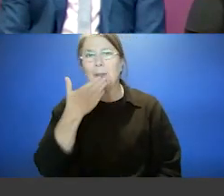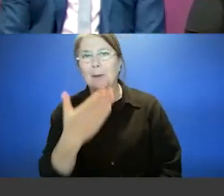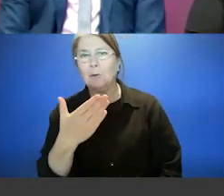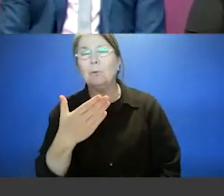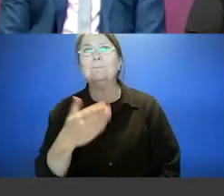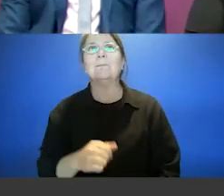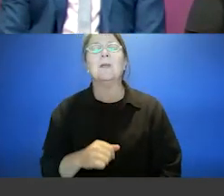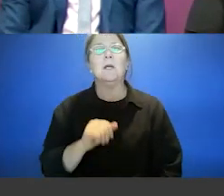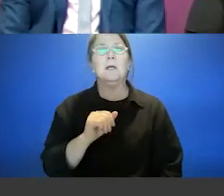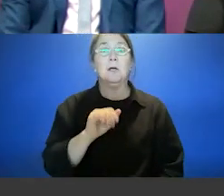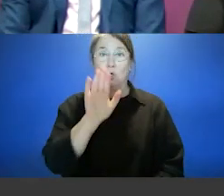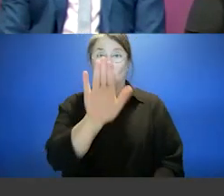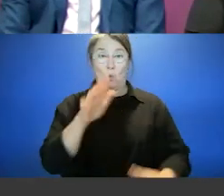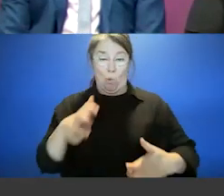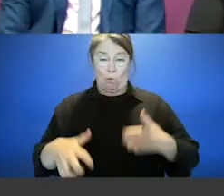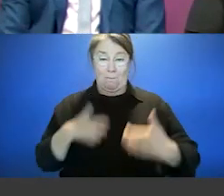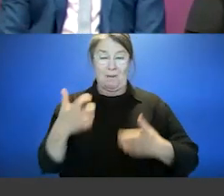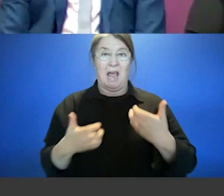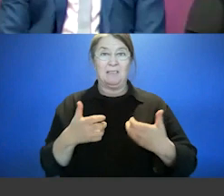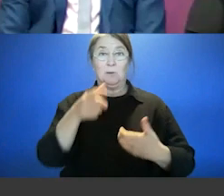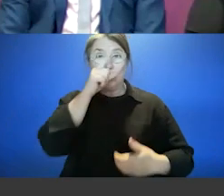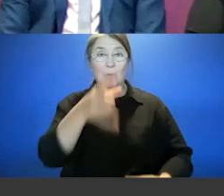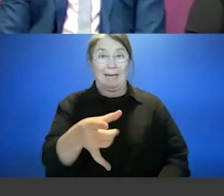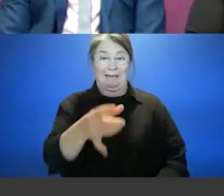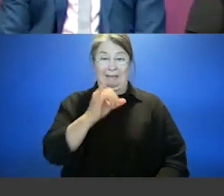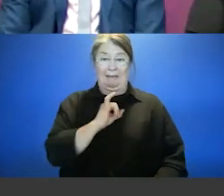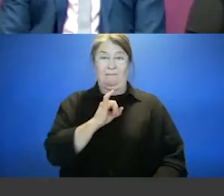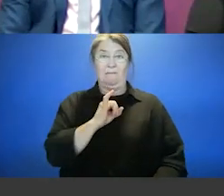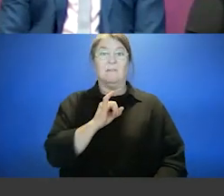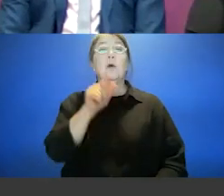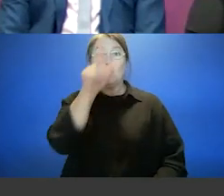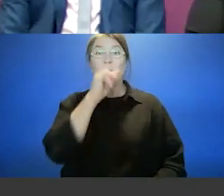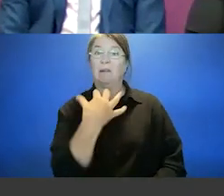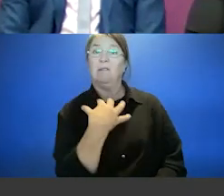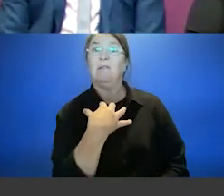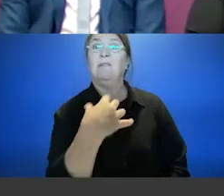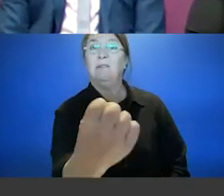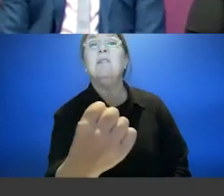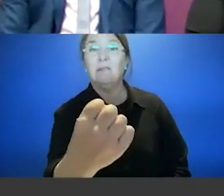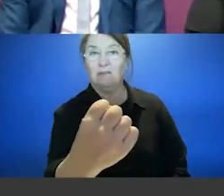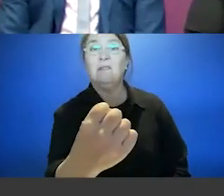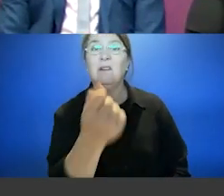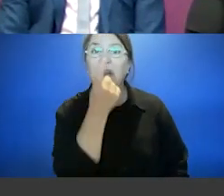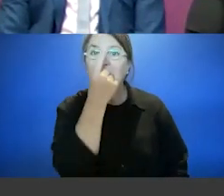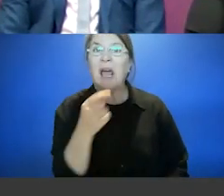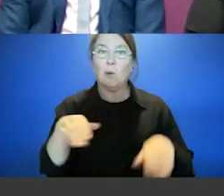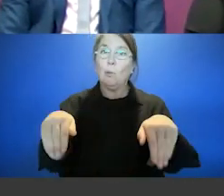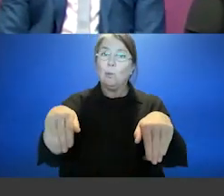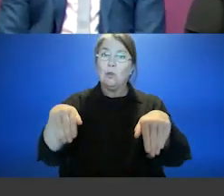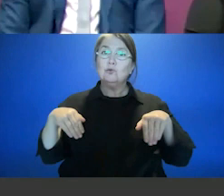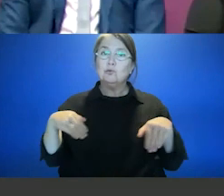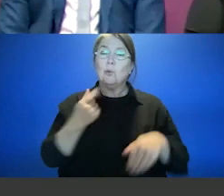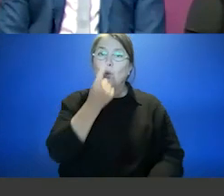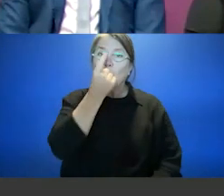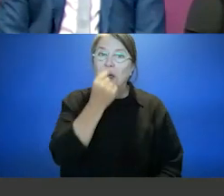any time before a decision has been made. If your complaint is a public interest disclosure, the legislation